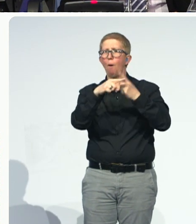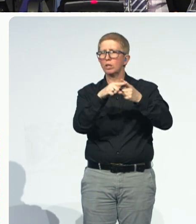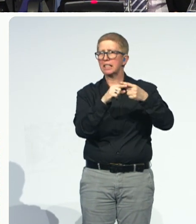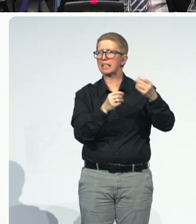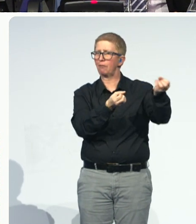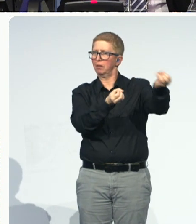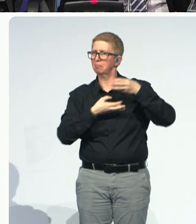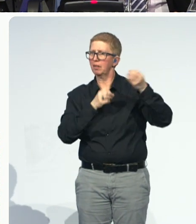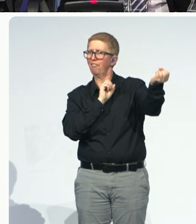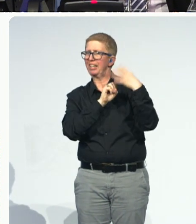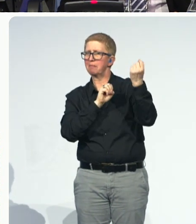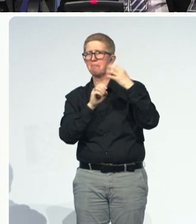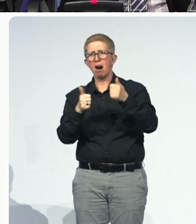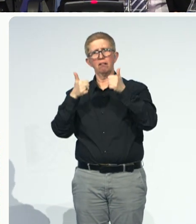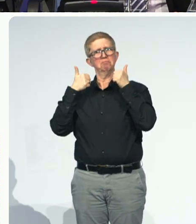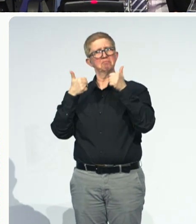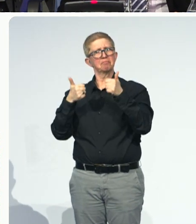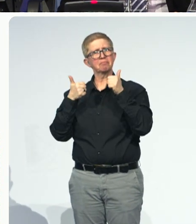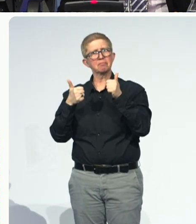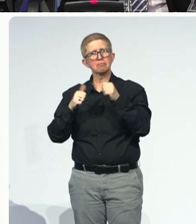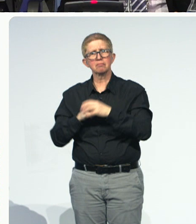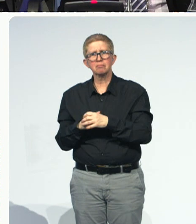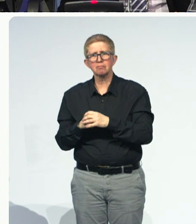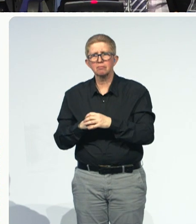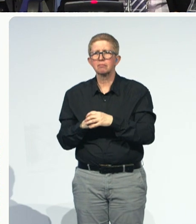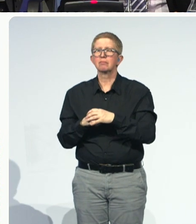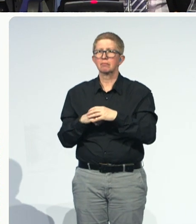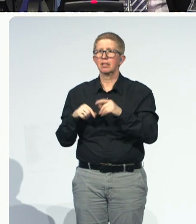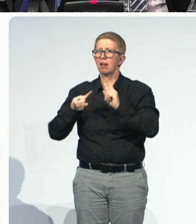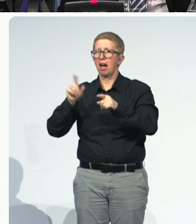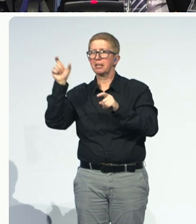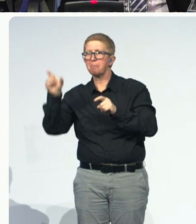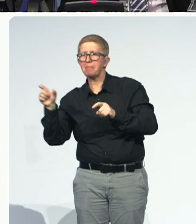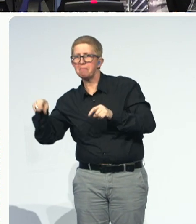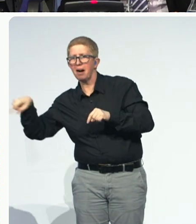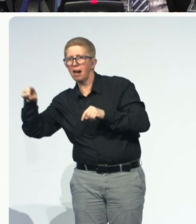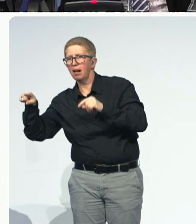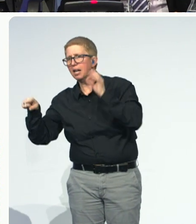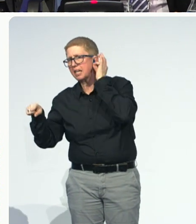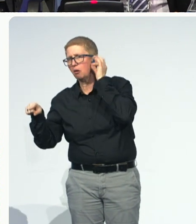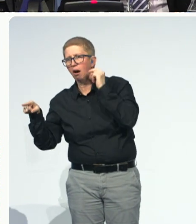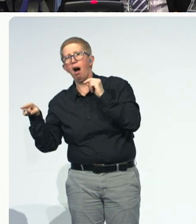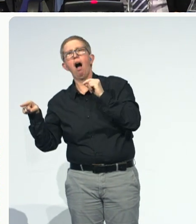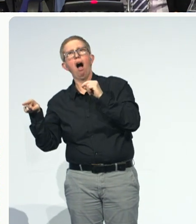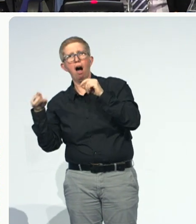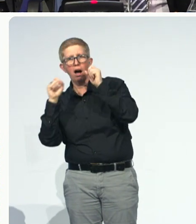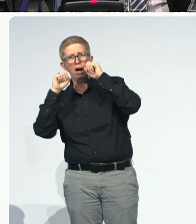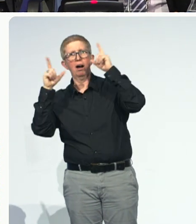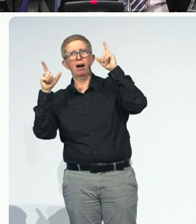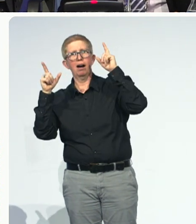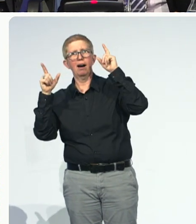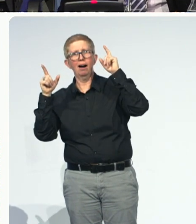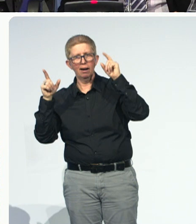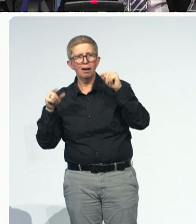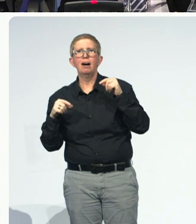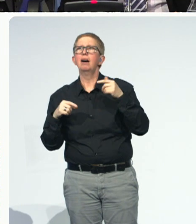acceptance, how to care, to learn collaborative with others, and to listen to others with patience. Another hearing